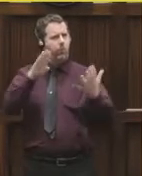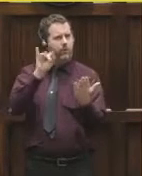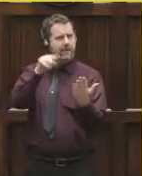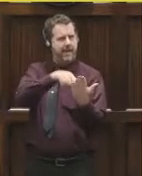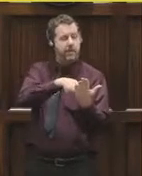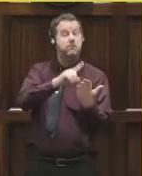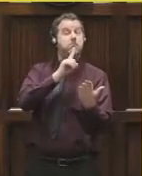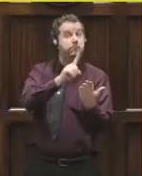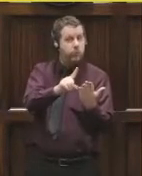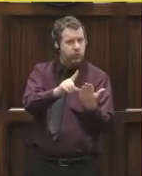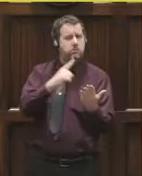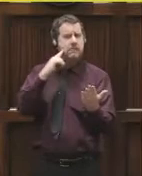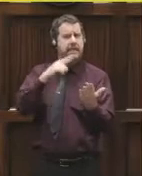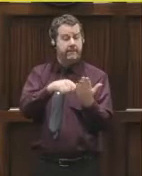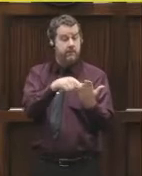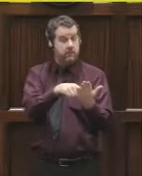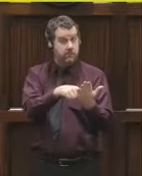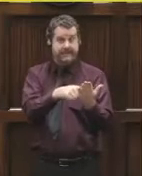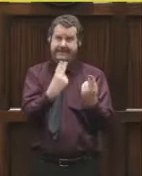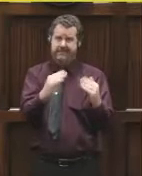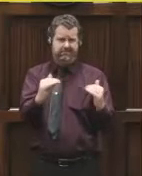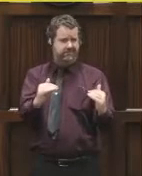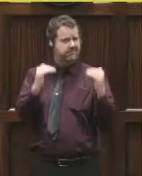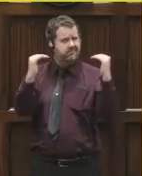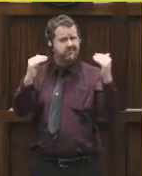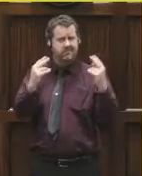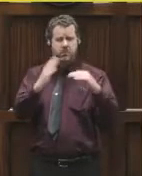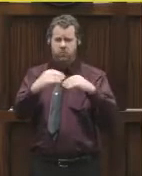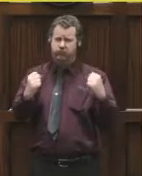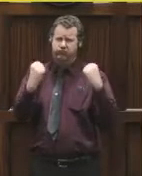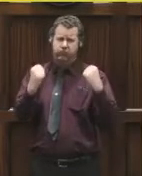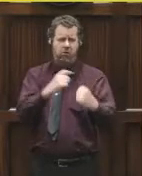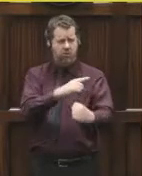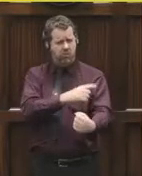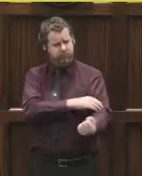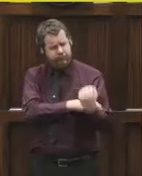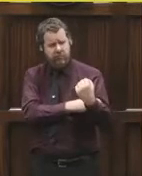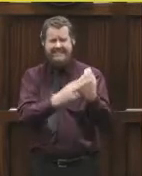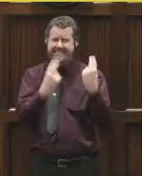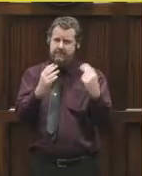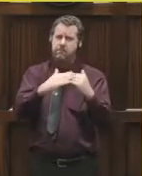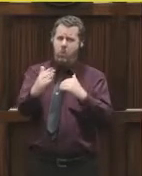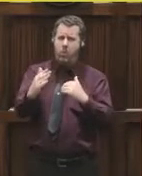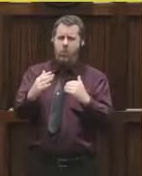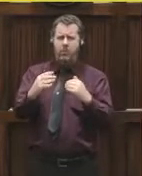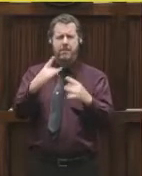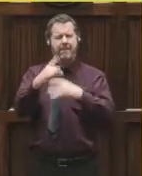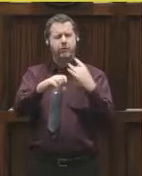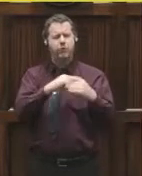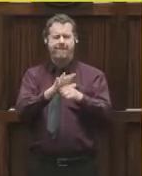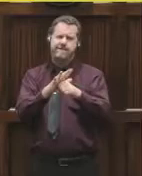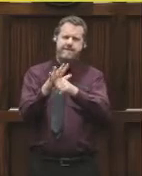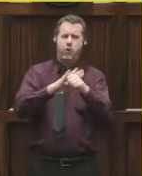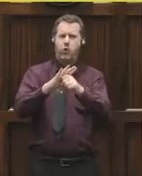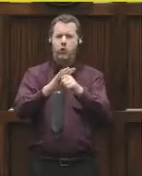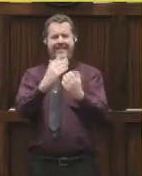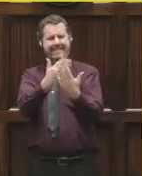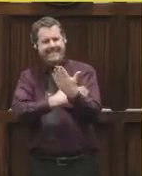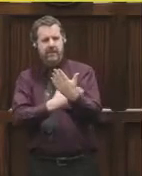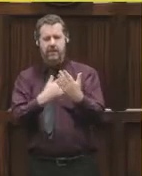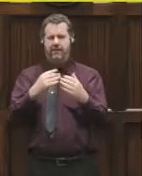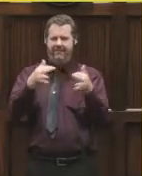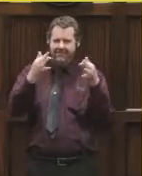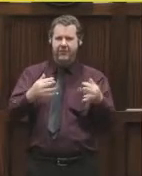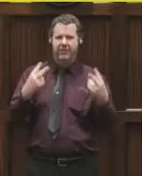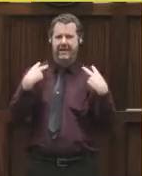to be far stronger provision for Irish Sign Language as a full official language of the state, with legal obligations on those